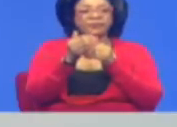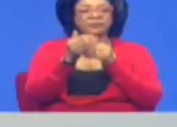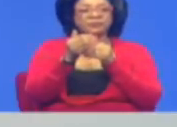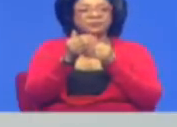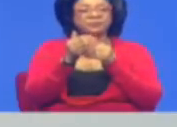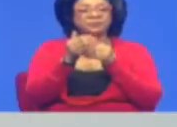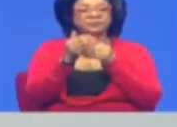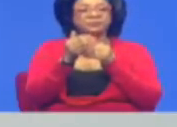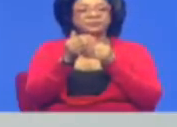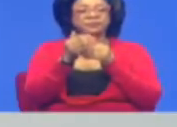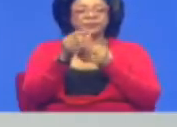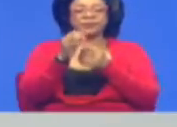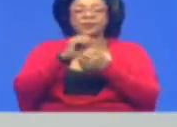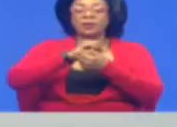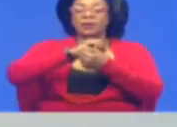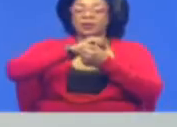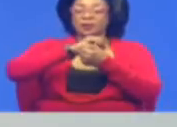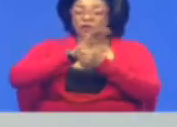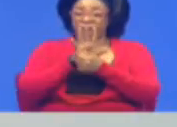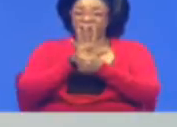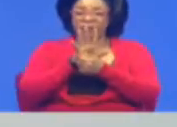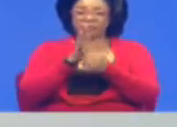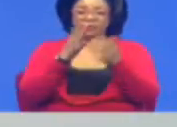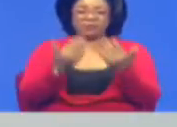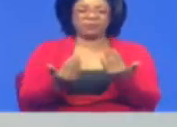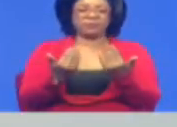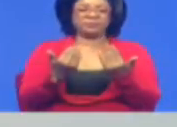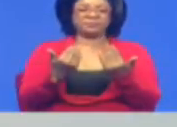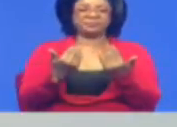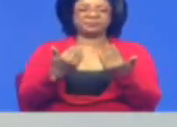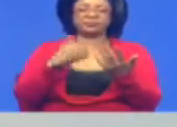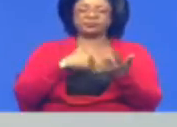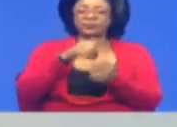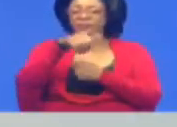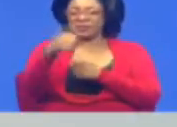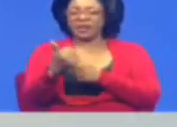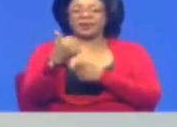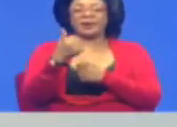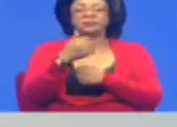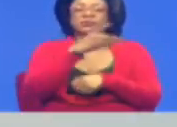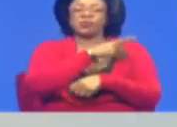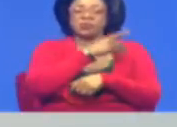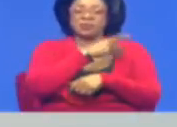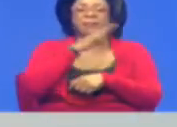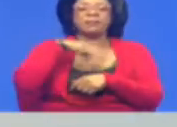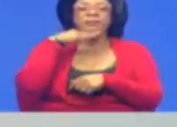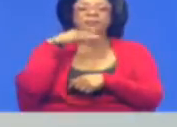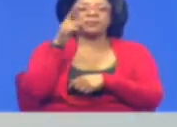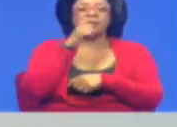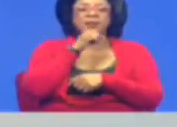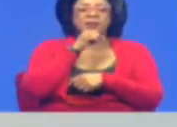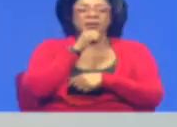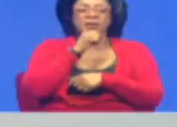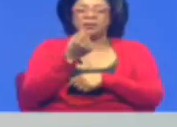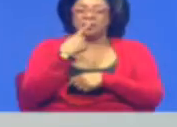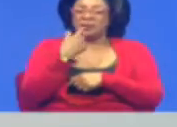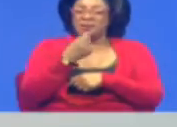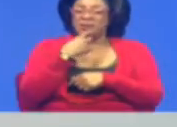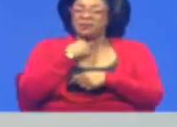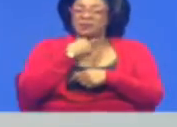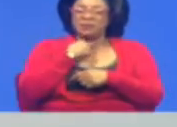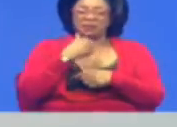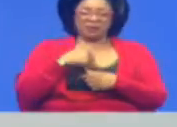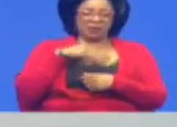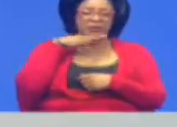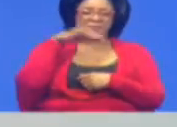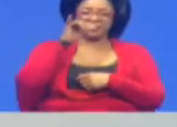Elsewhere, COVID-19 has robbed the life of yet another health worker. And medical unions are not taking the deaths of